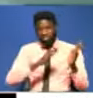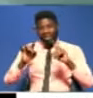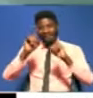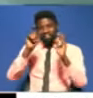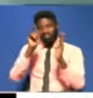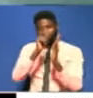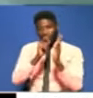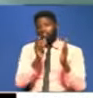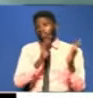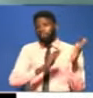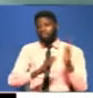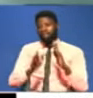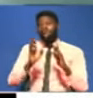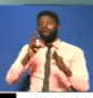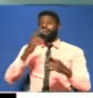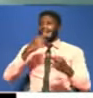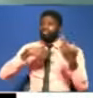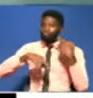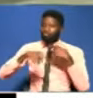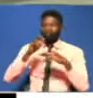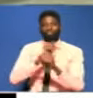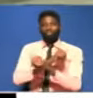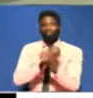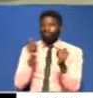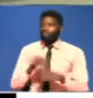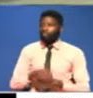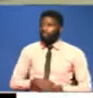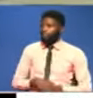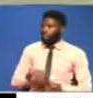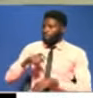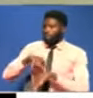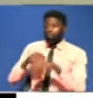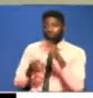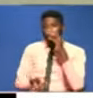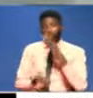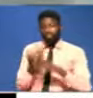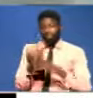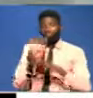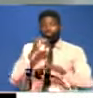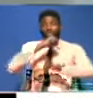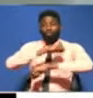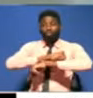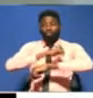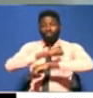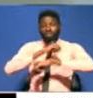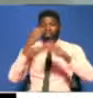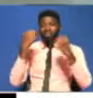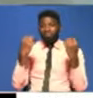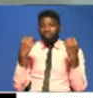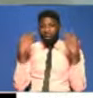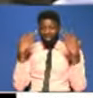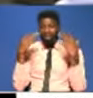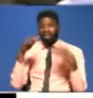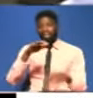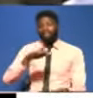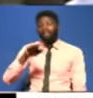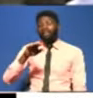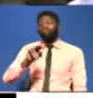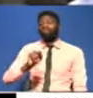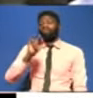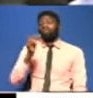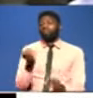Speaking during the unveiling of a school bus in Keturo Secondary School, Baringo North, Cheptumo said five schools have been